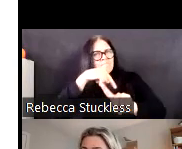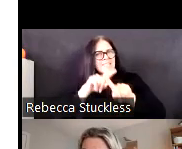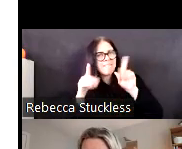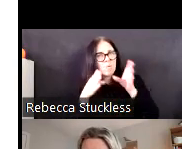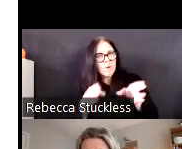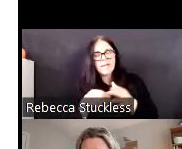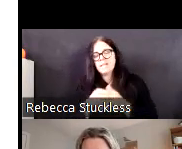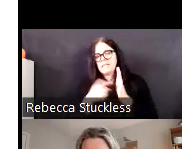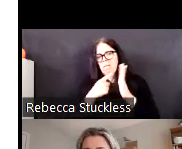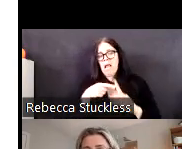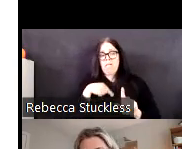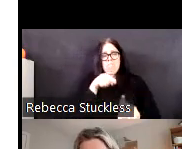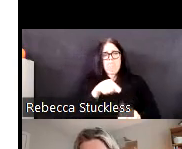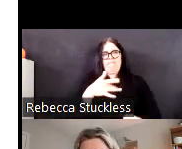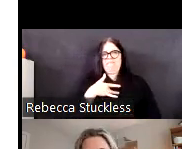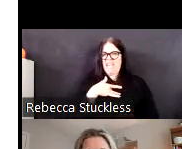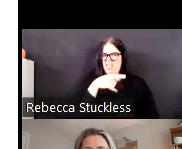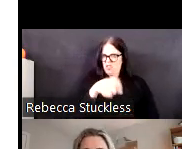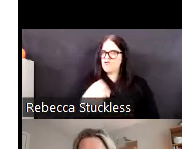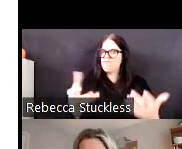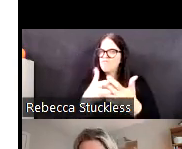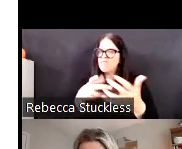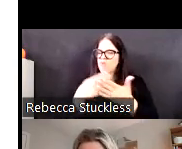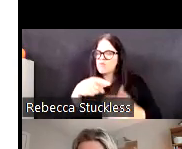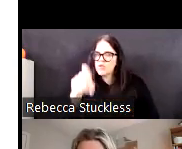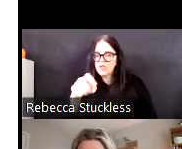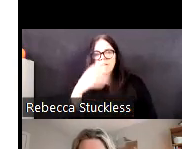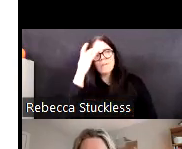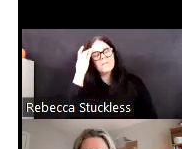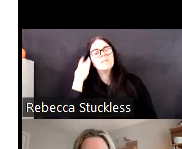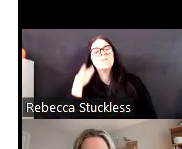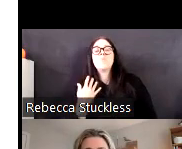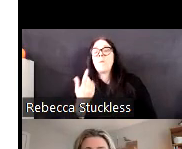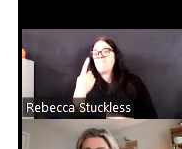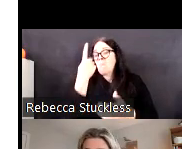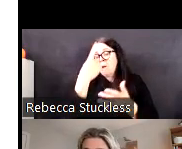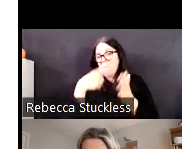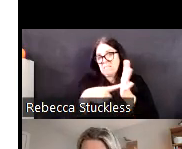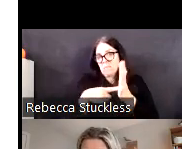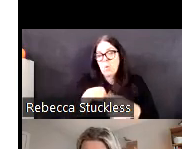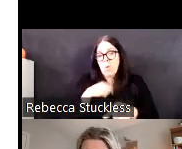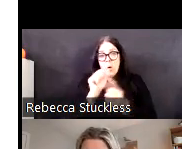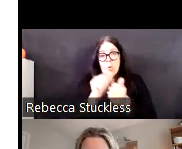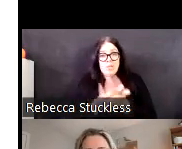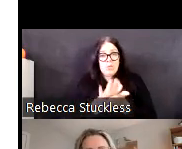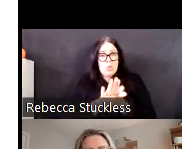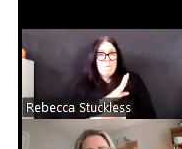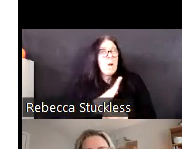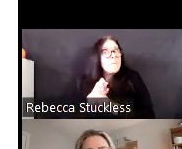think should be working for a program is not. So when we were working with a school board a few years ago, this is actually before